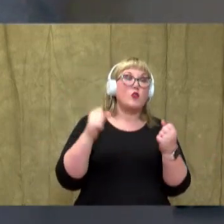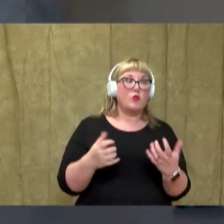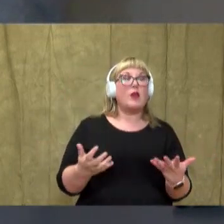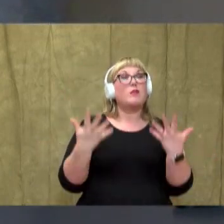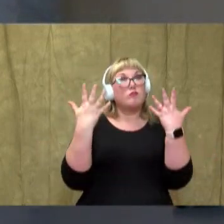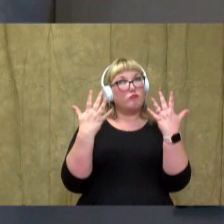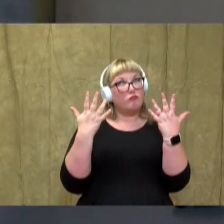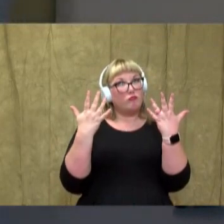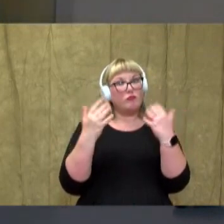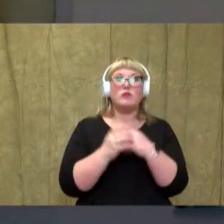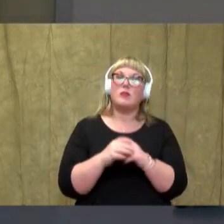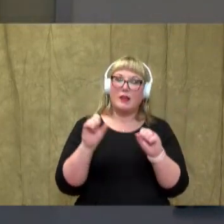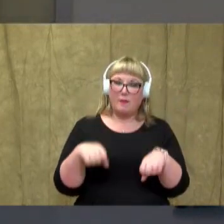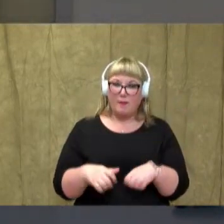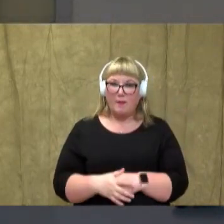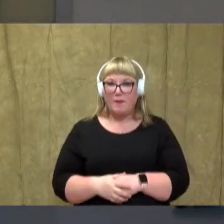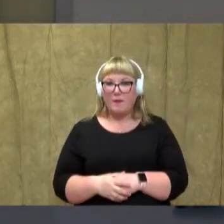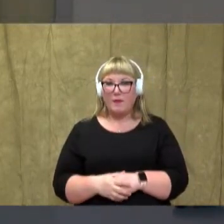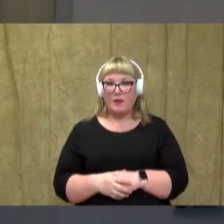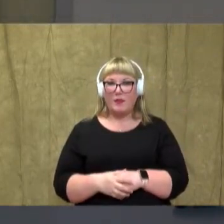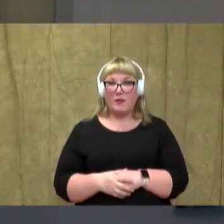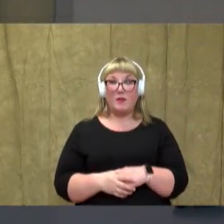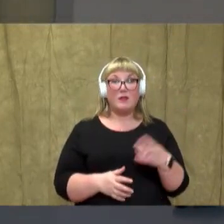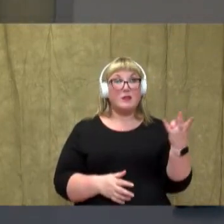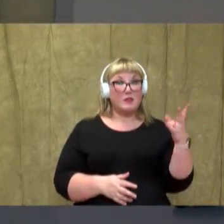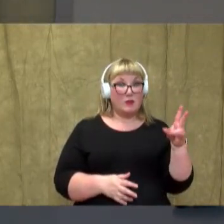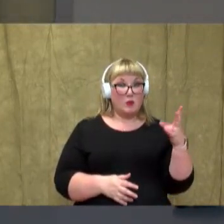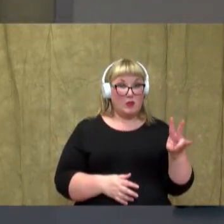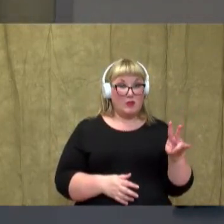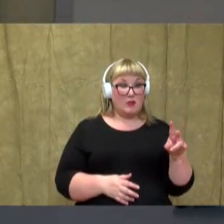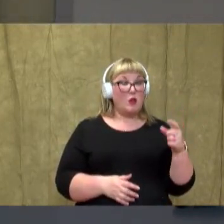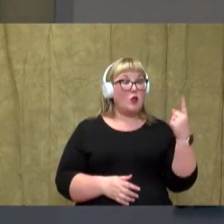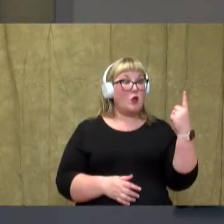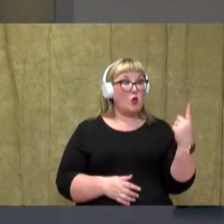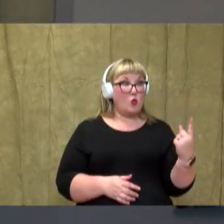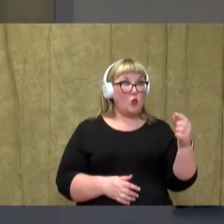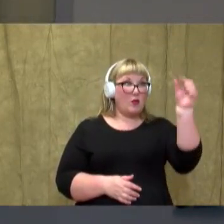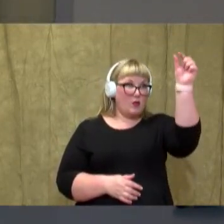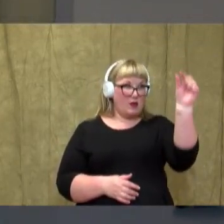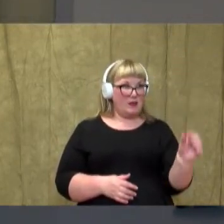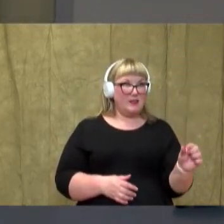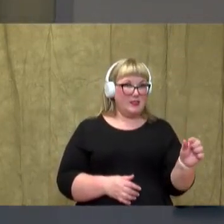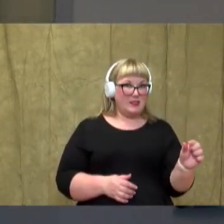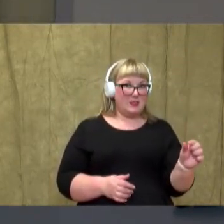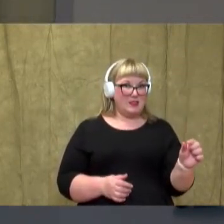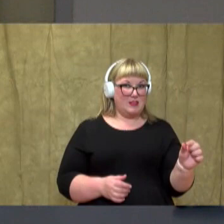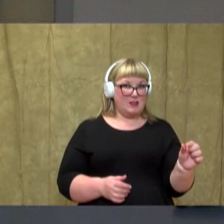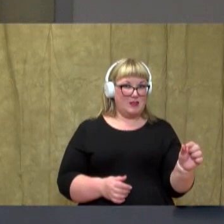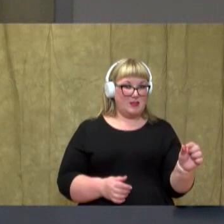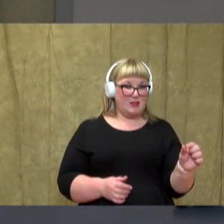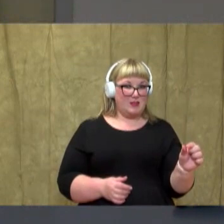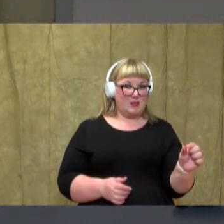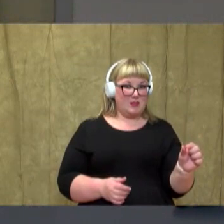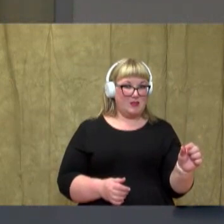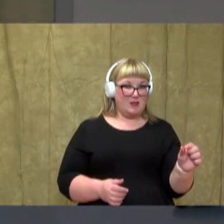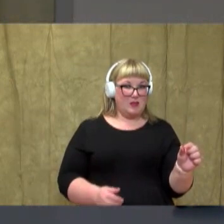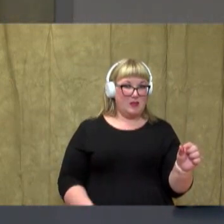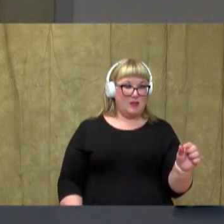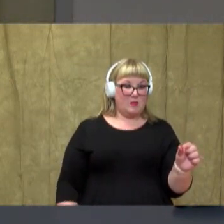rods. For 17, we have a 1 in the tens place, so that's 1 rod.